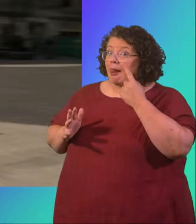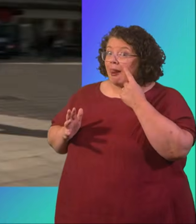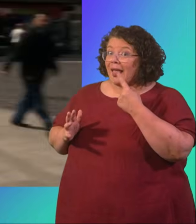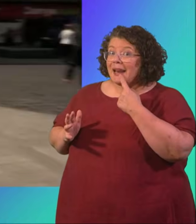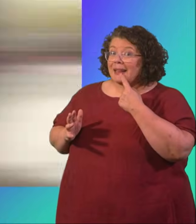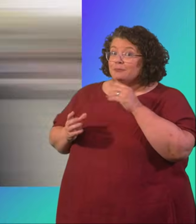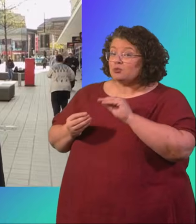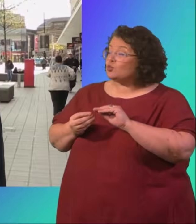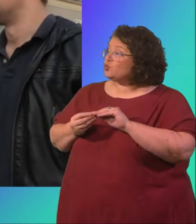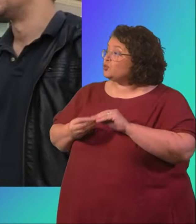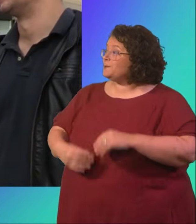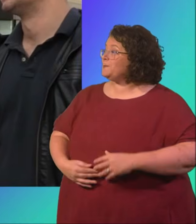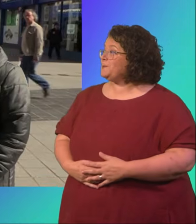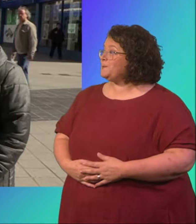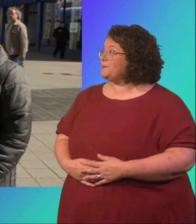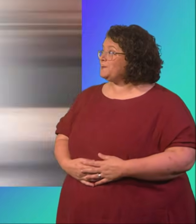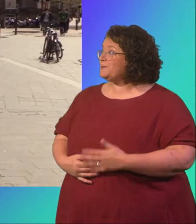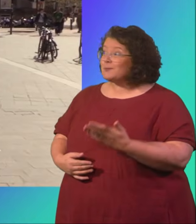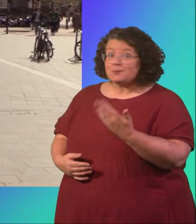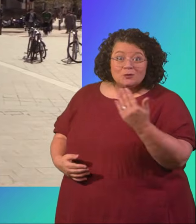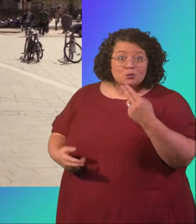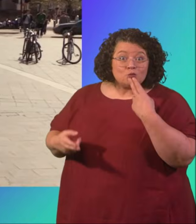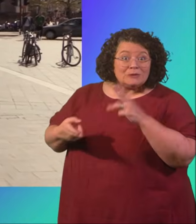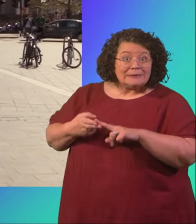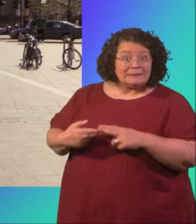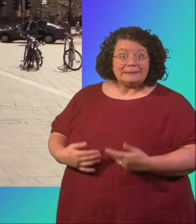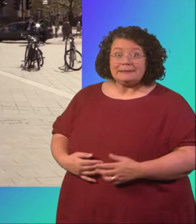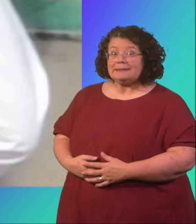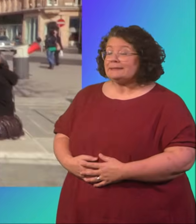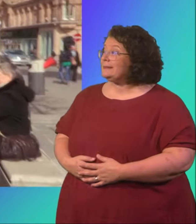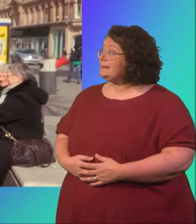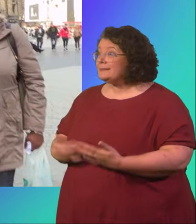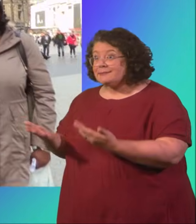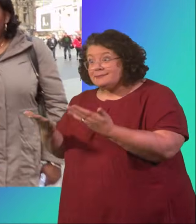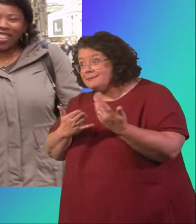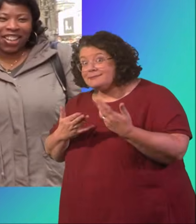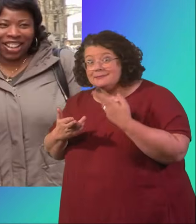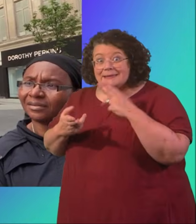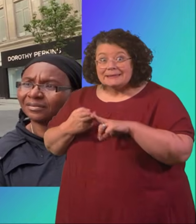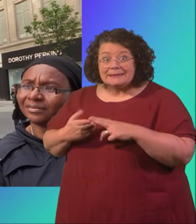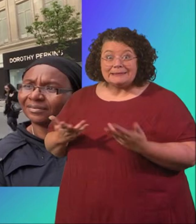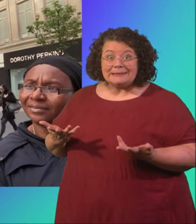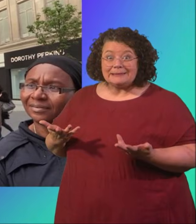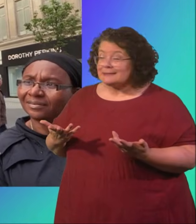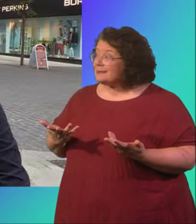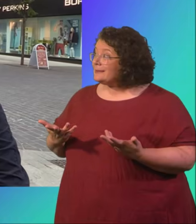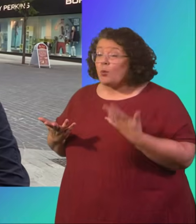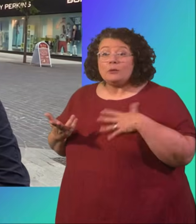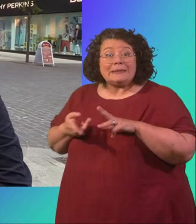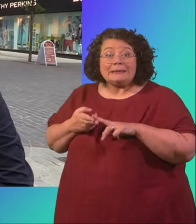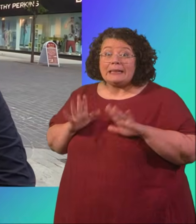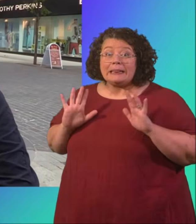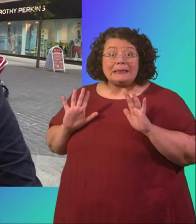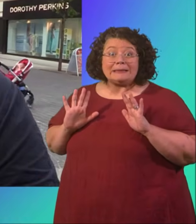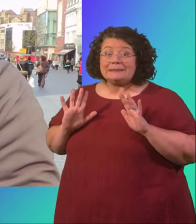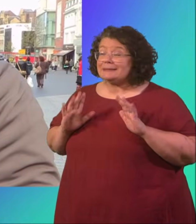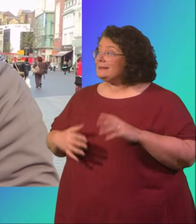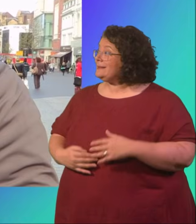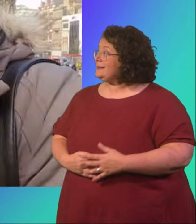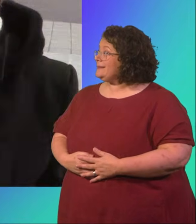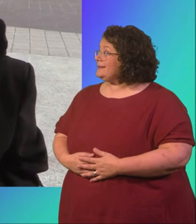Who's going to give me a kiss? Anyone going to give me a kiss? What I want is a kiss, a nice big kiss on